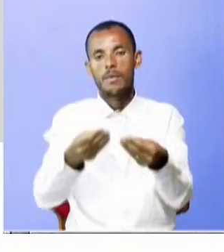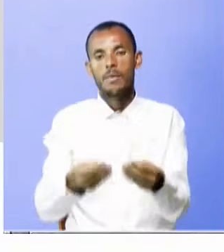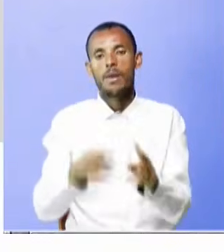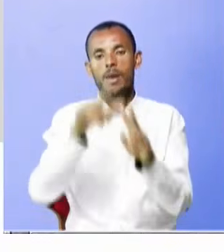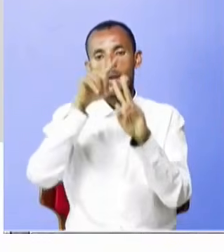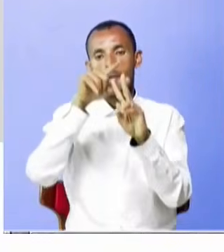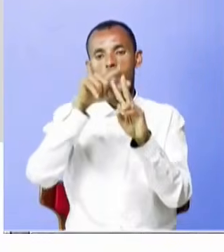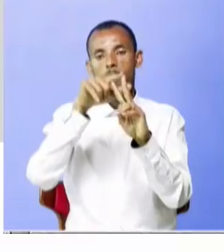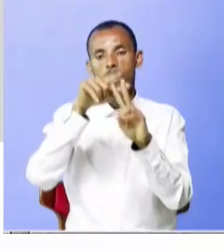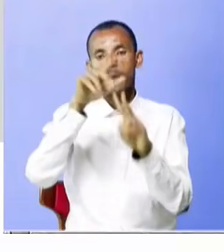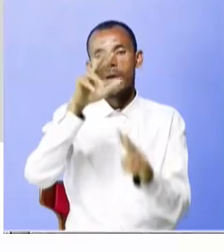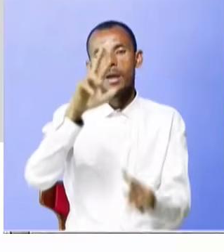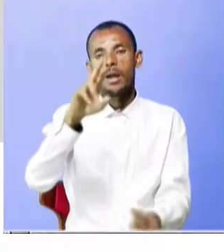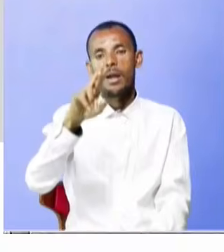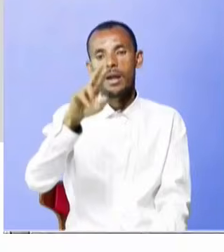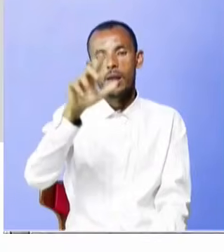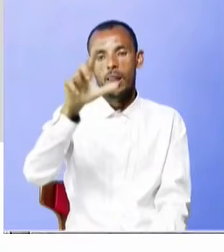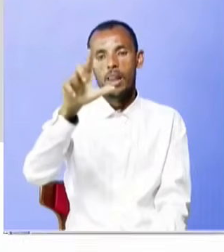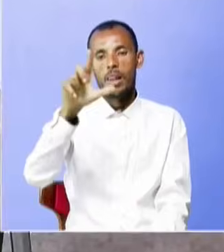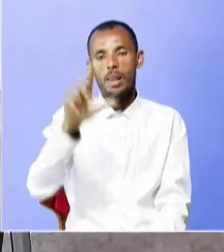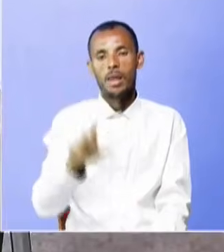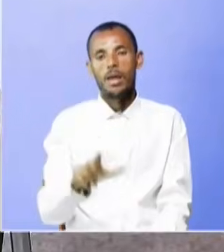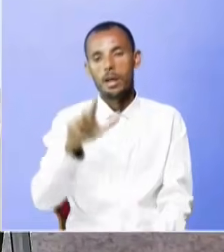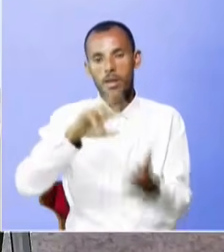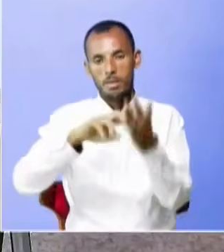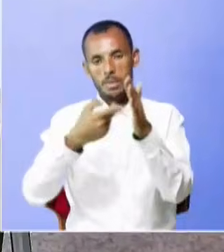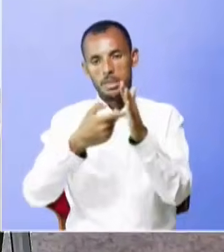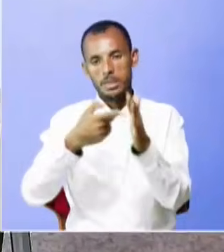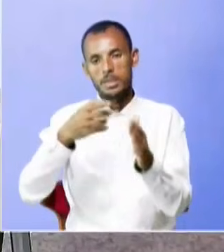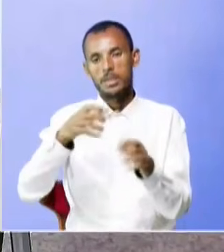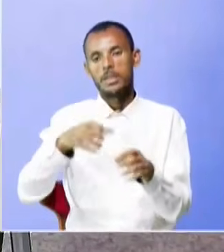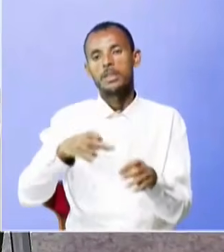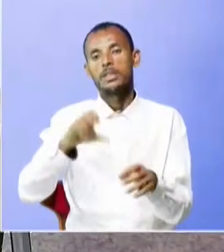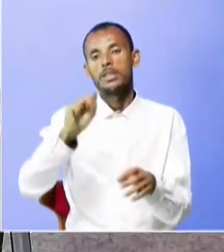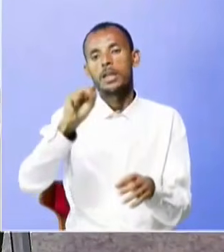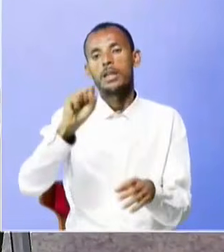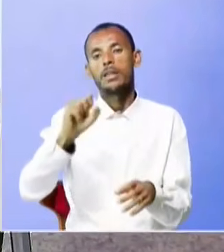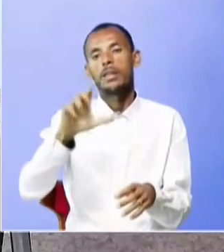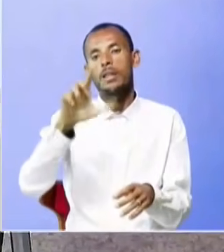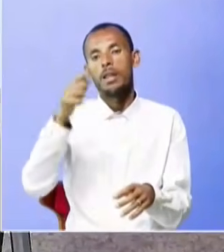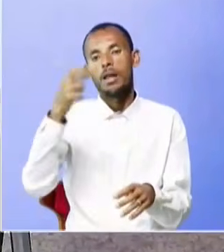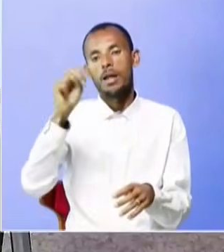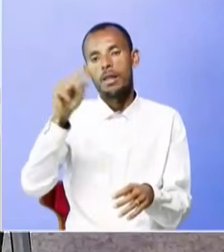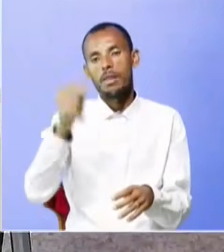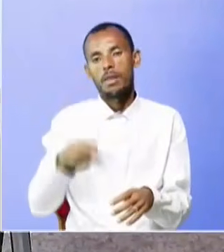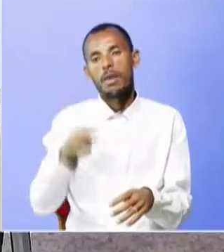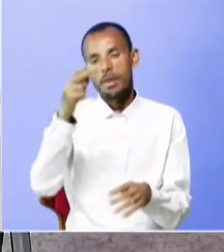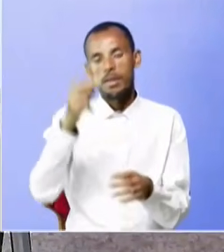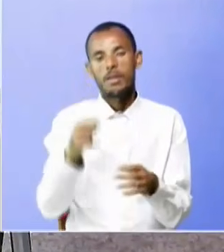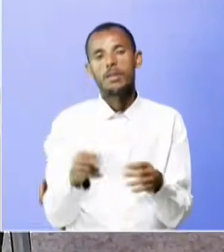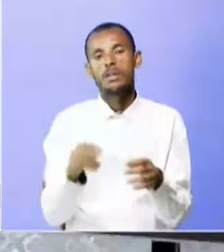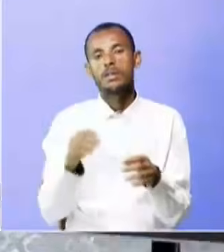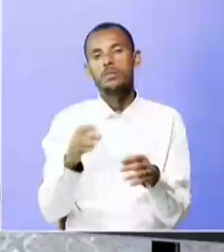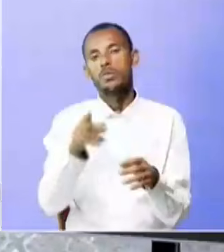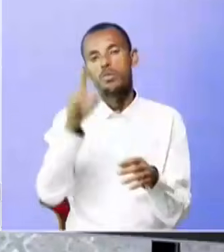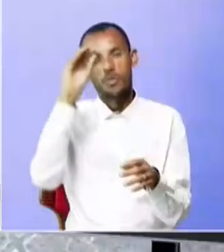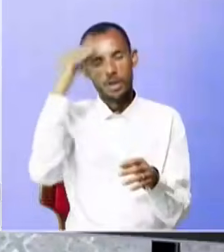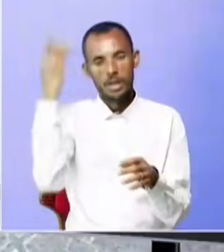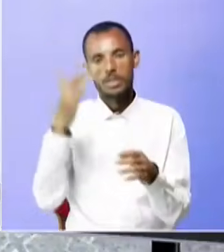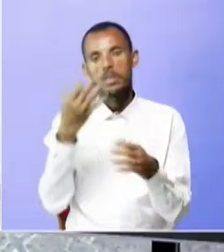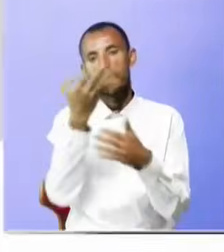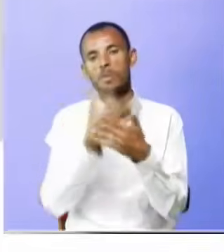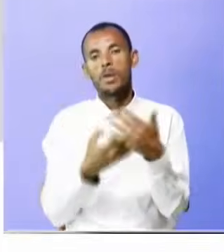pi r L. Okay, sometimes you may forget the formula. That's fine. You need